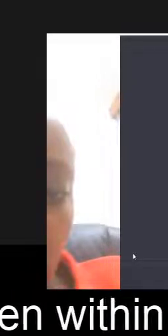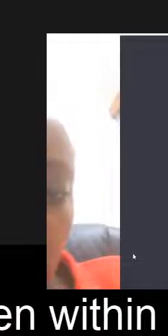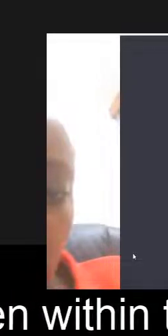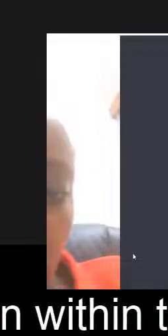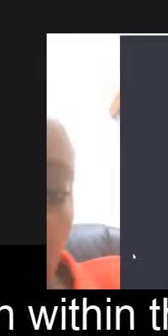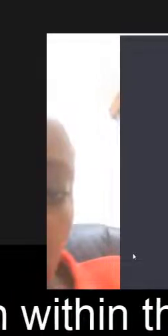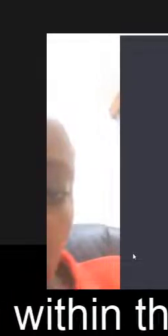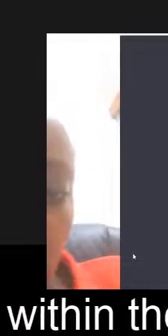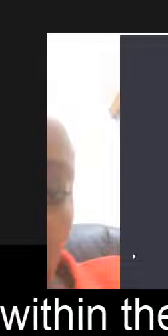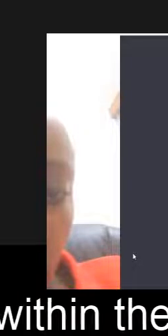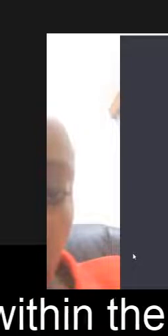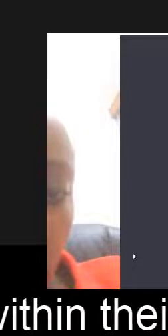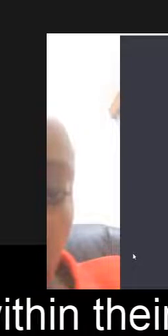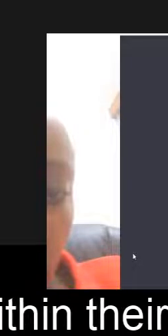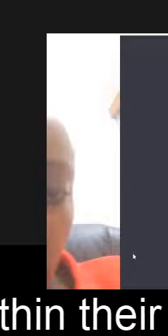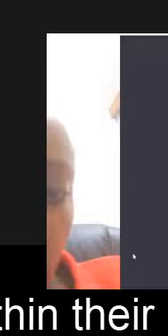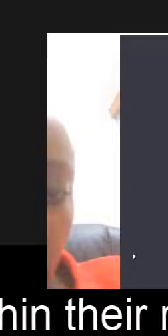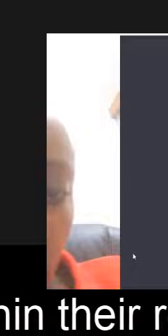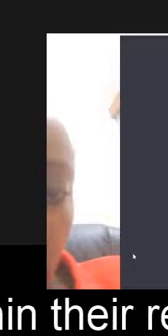here. Thank you.